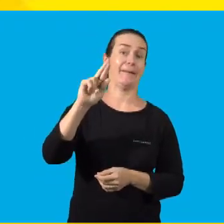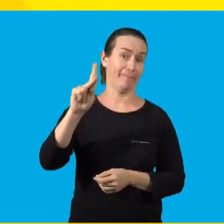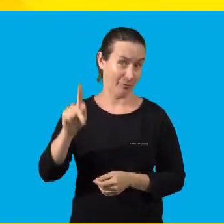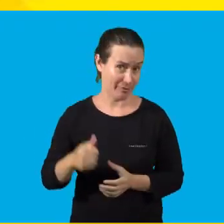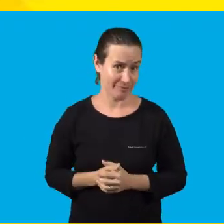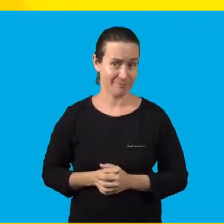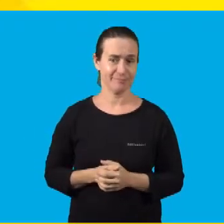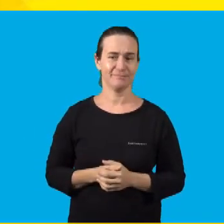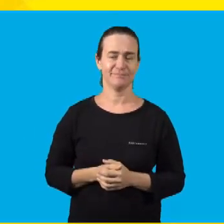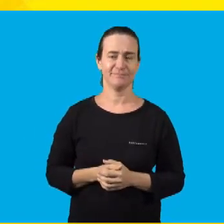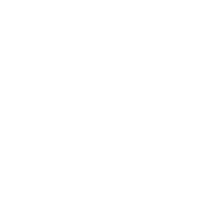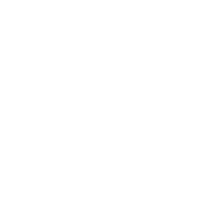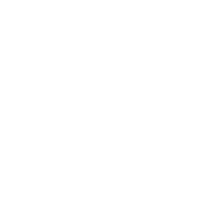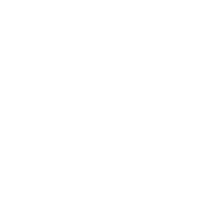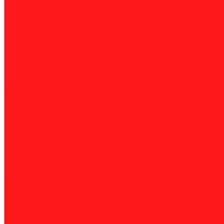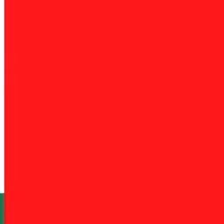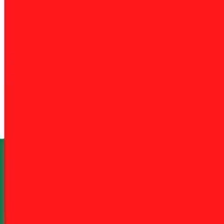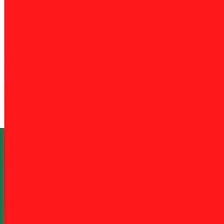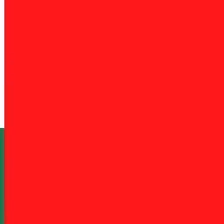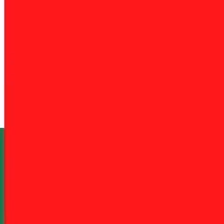of Denmark.